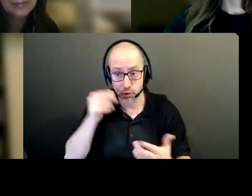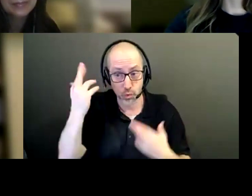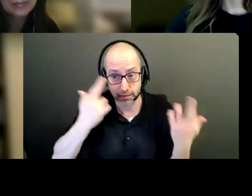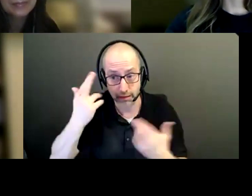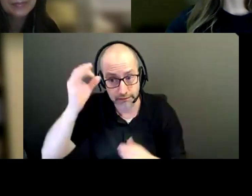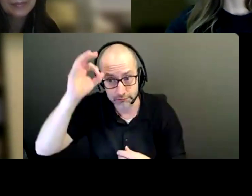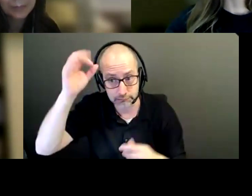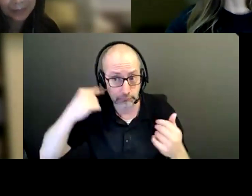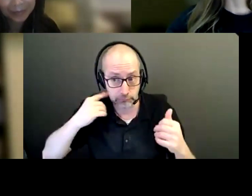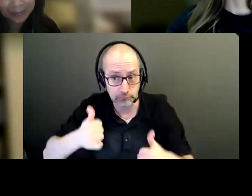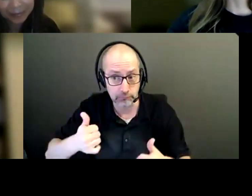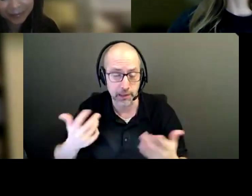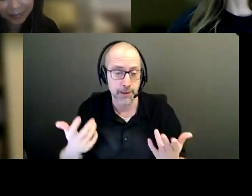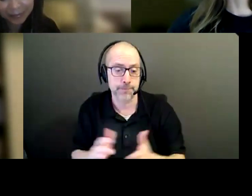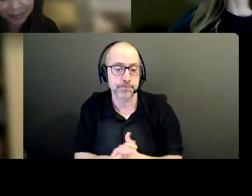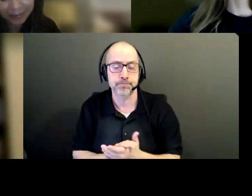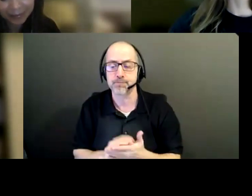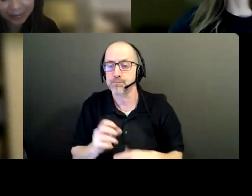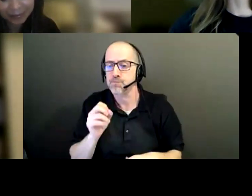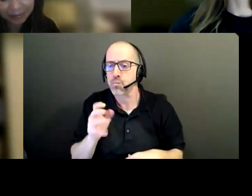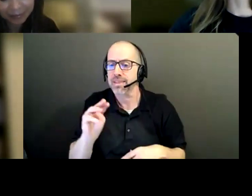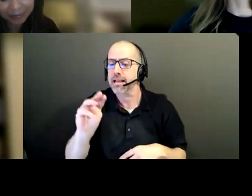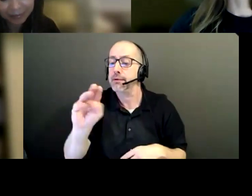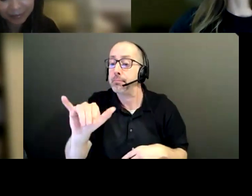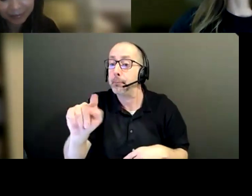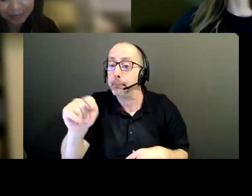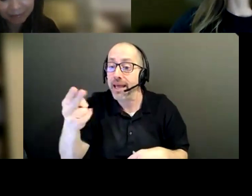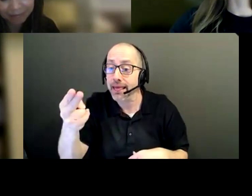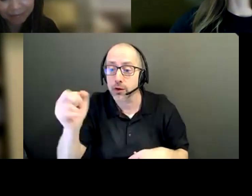I think the myth is that